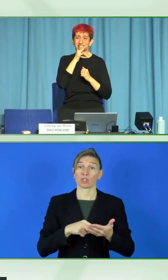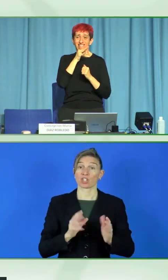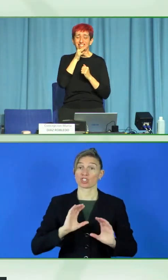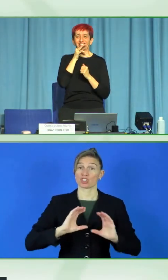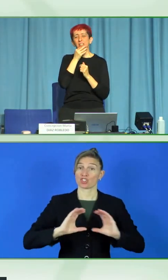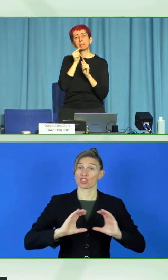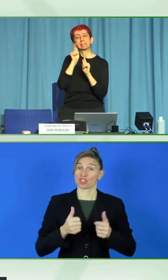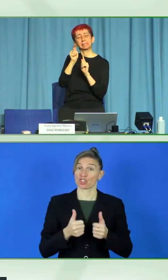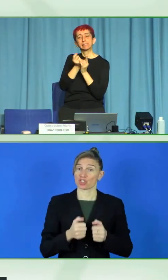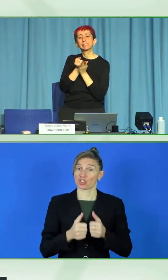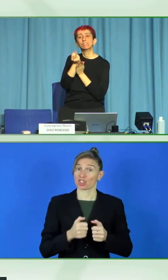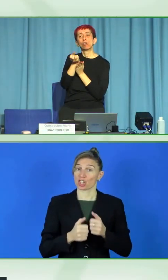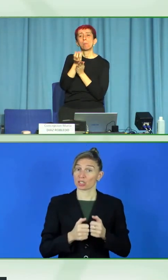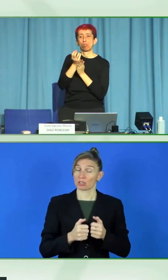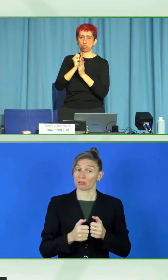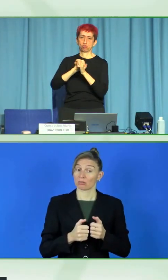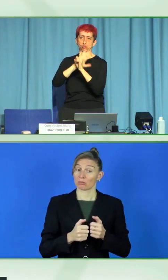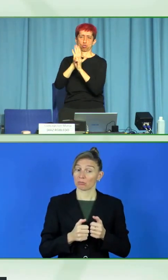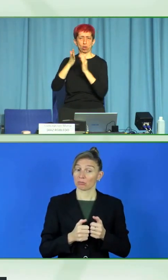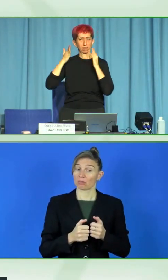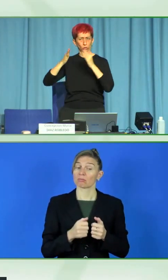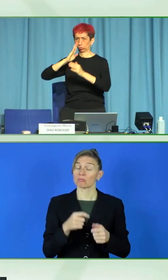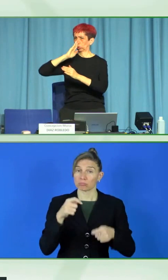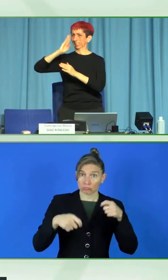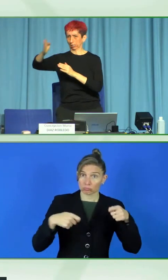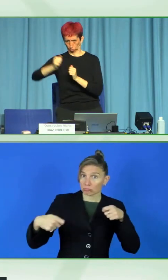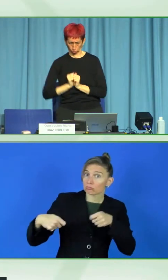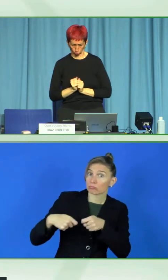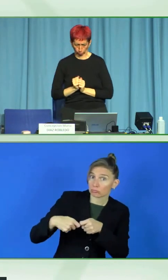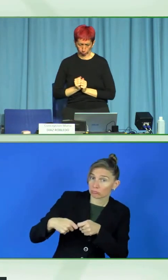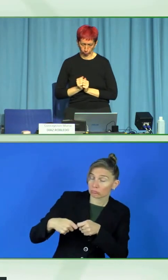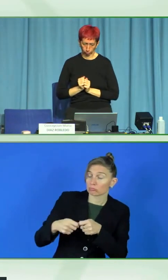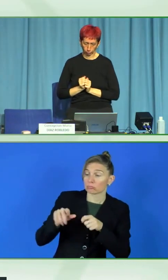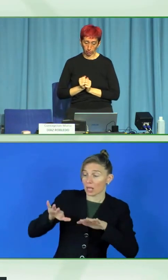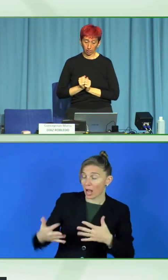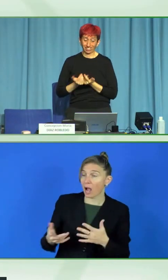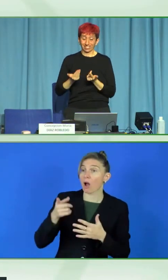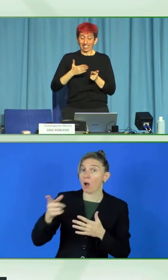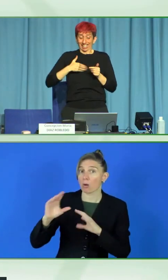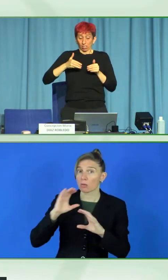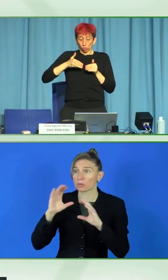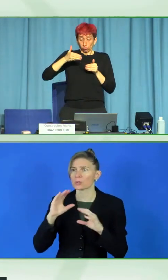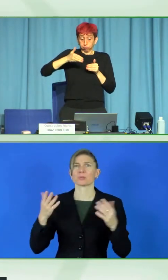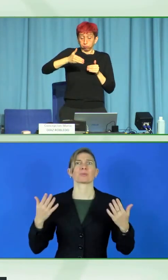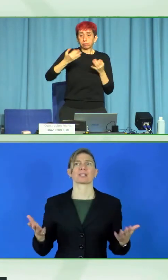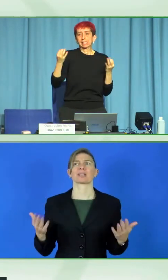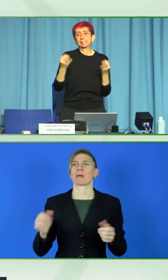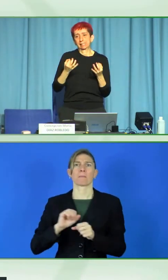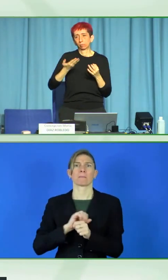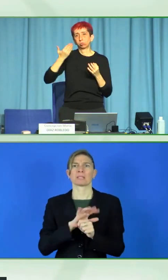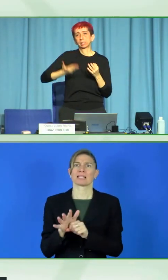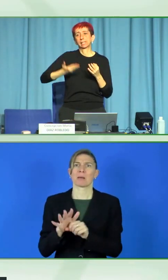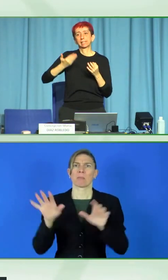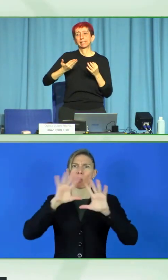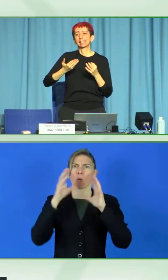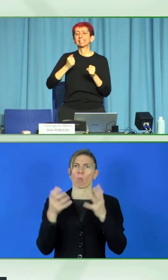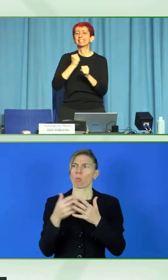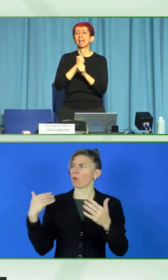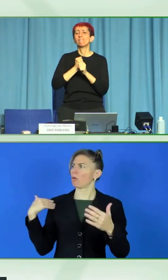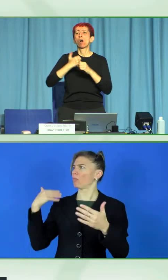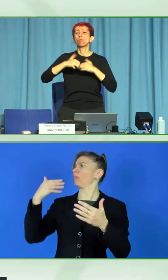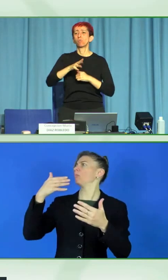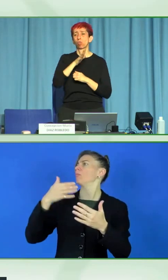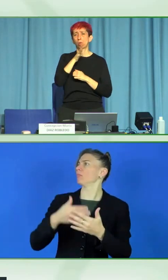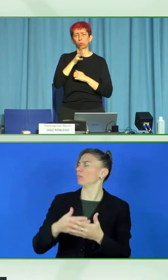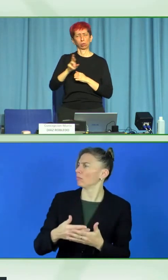very important for us during this pandemic world we have been living for the past 2 years to create